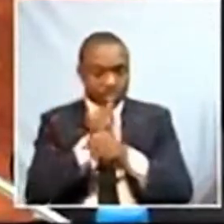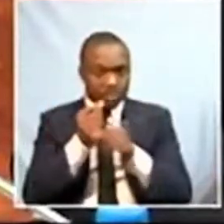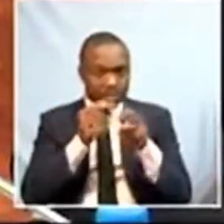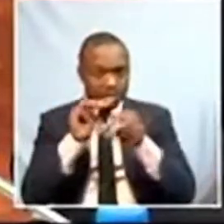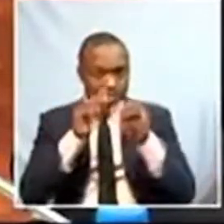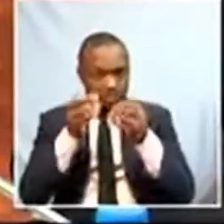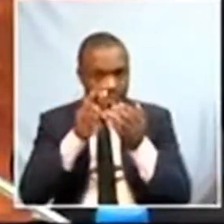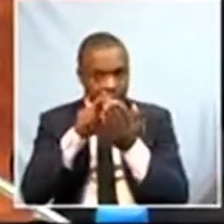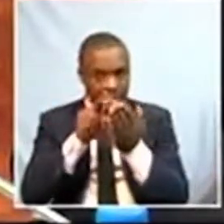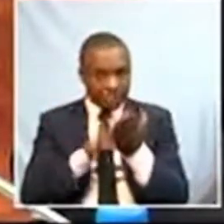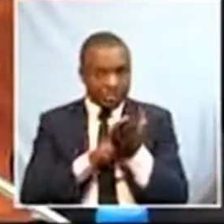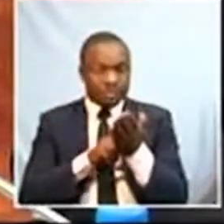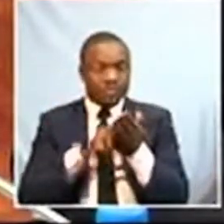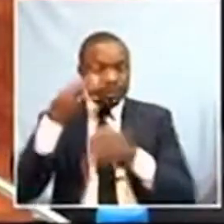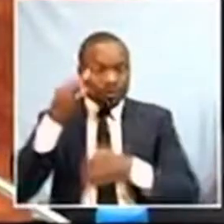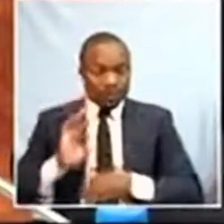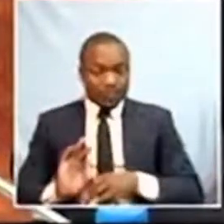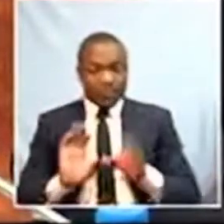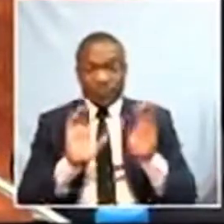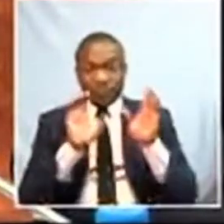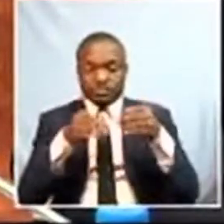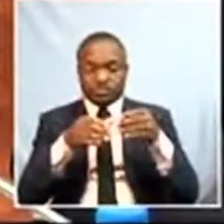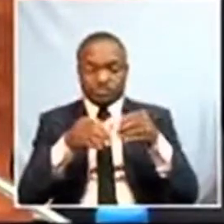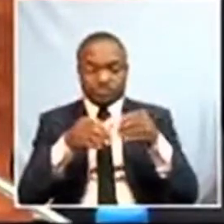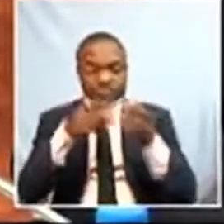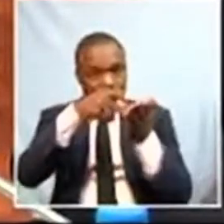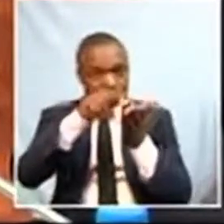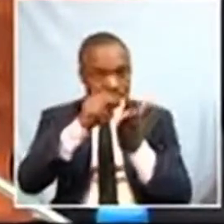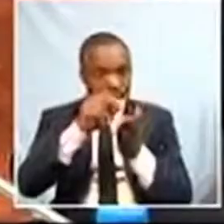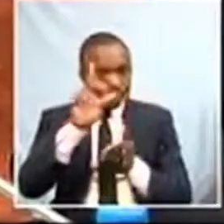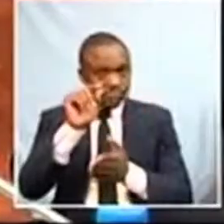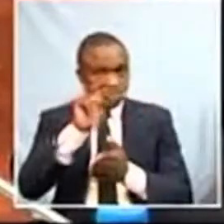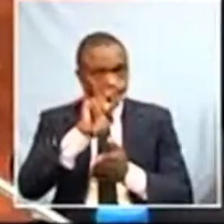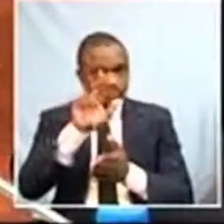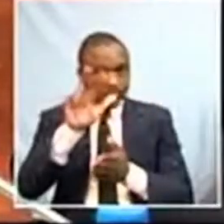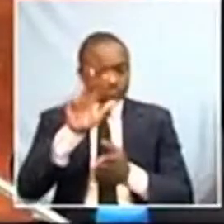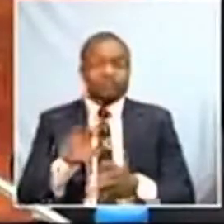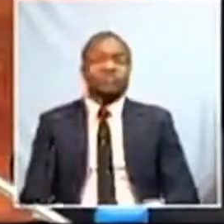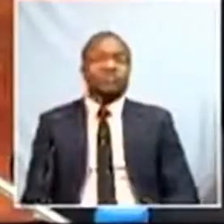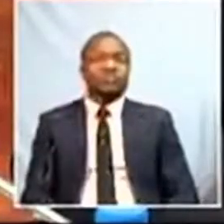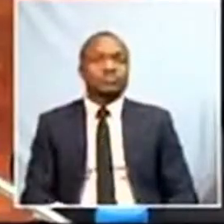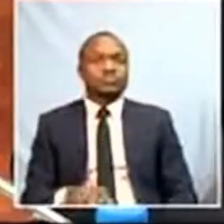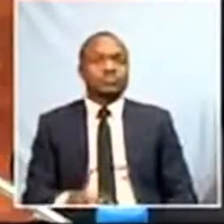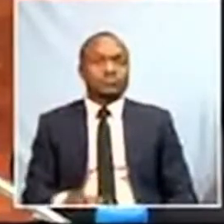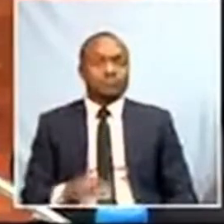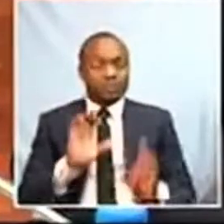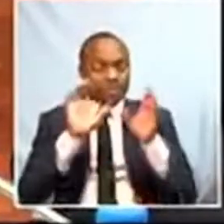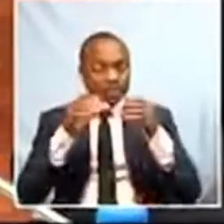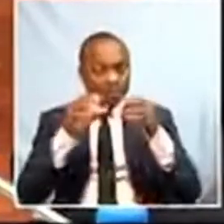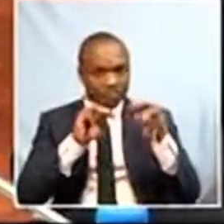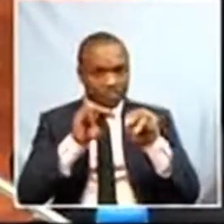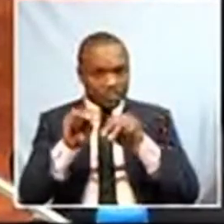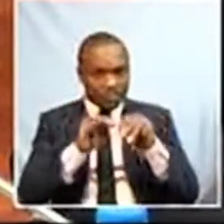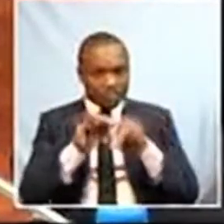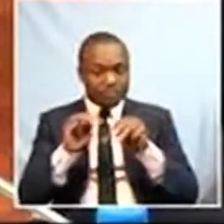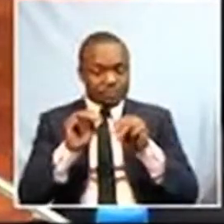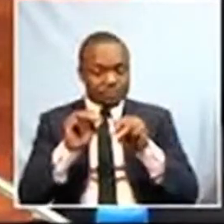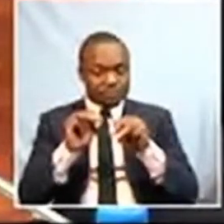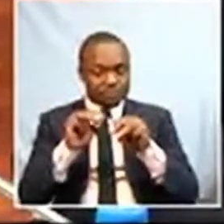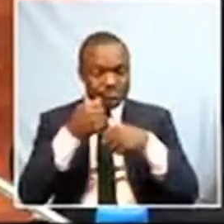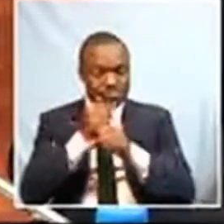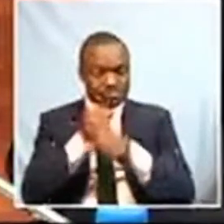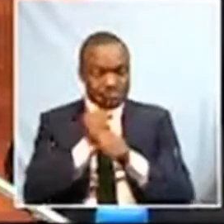report that the benefiting clubs were paid in 2023. Further, Council management devised a